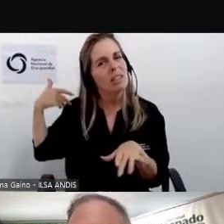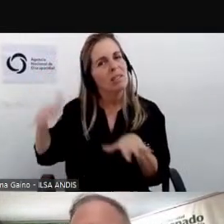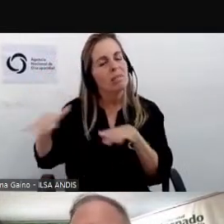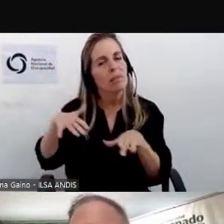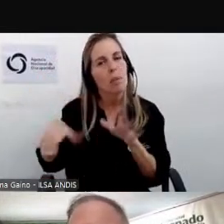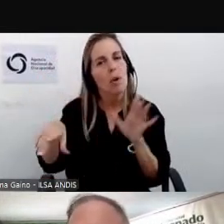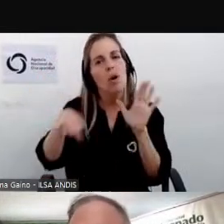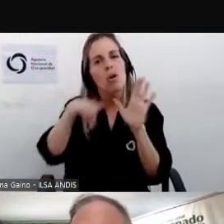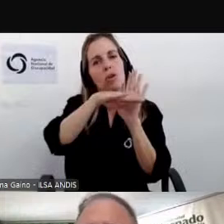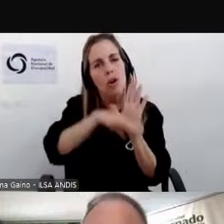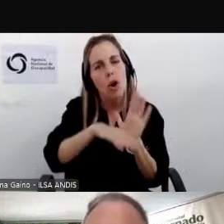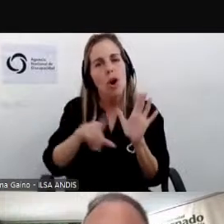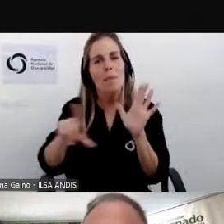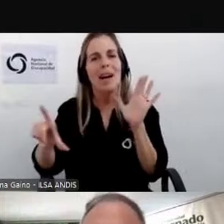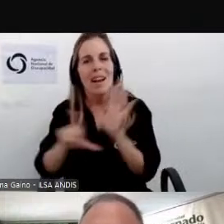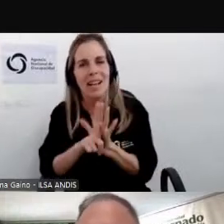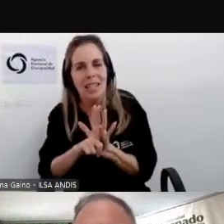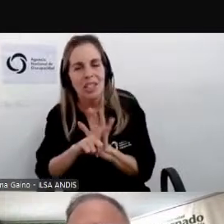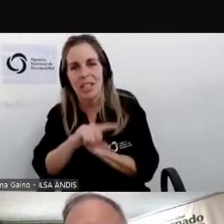under a